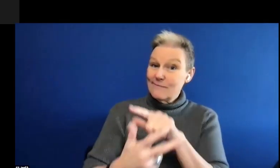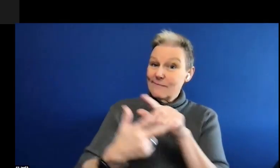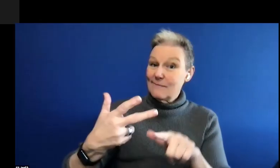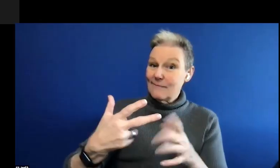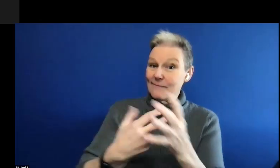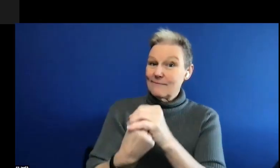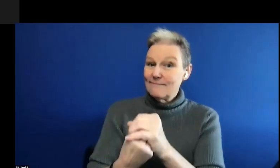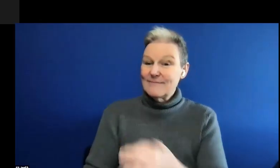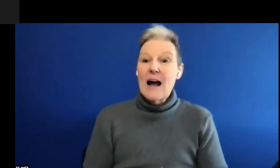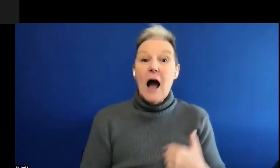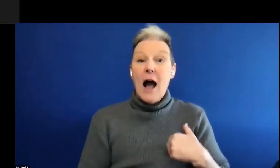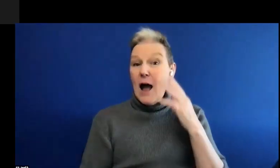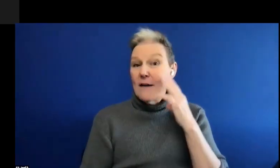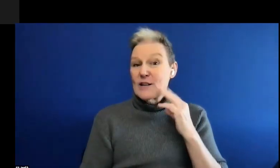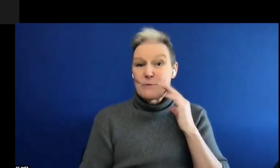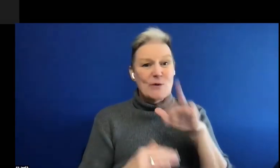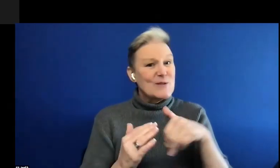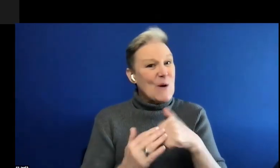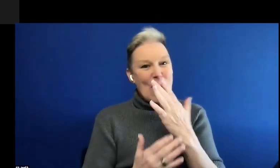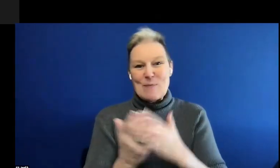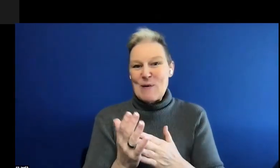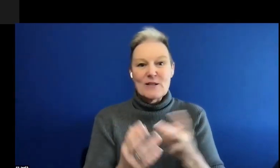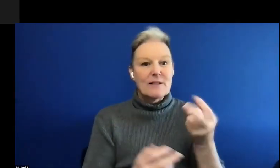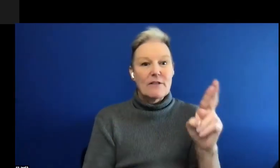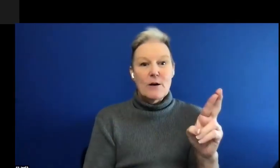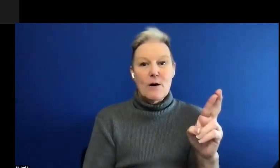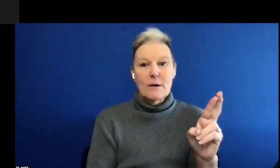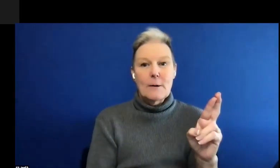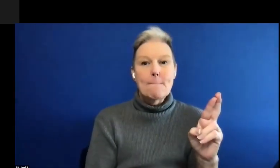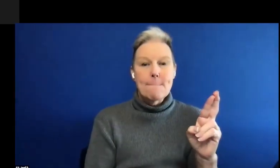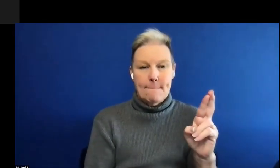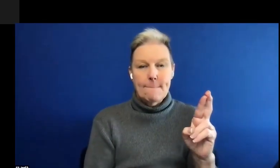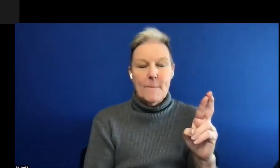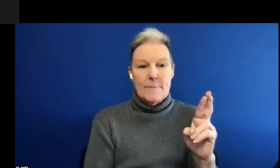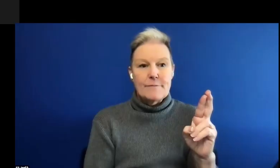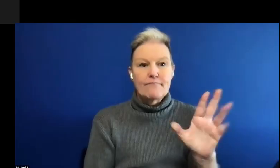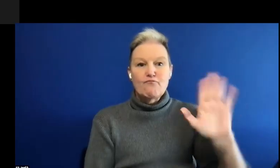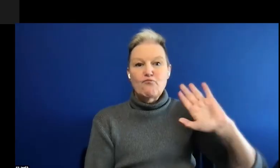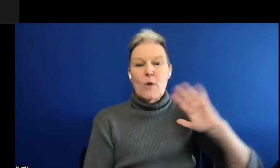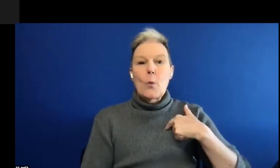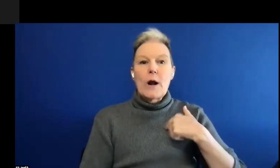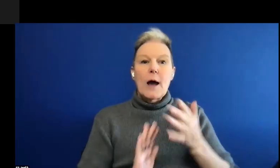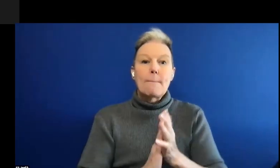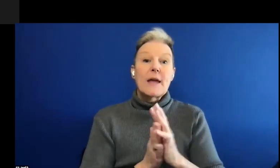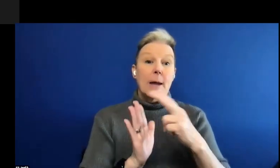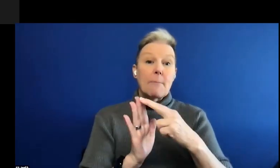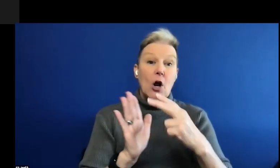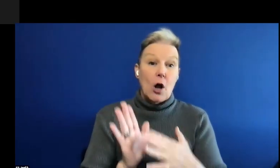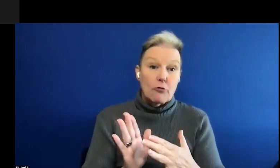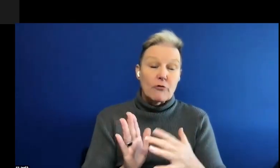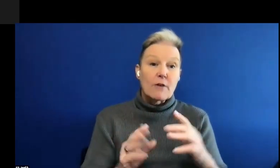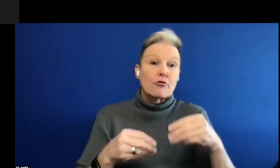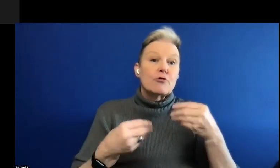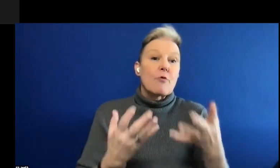So I've experienced all aspects of it. And when I became a contractor to provide